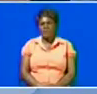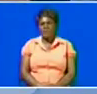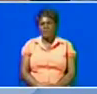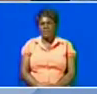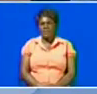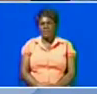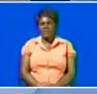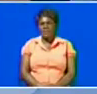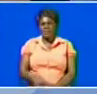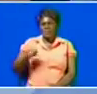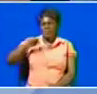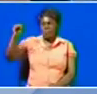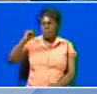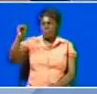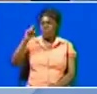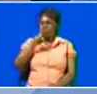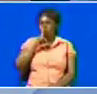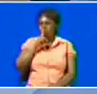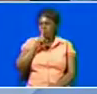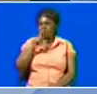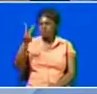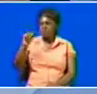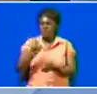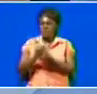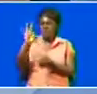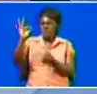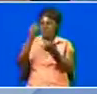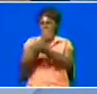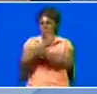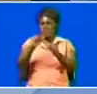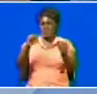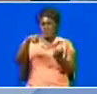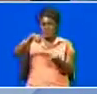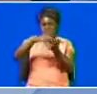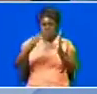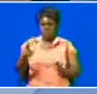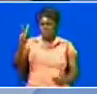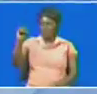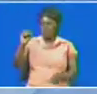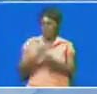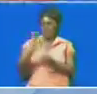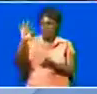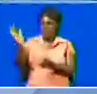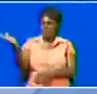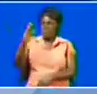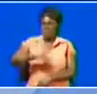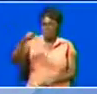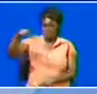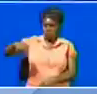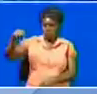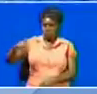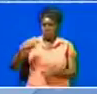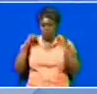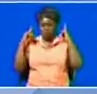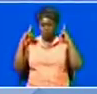After maintaining a political low profile, 2013 presidential hopeful Peter Kenneth made a comeback today when he was